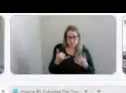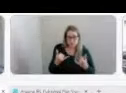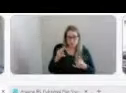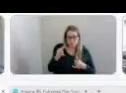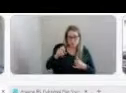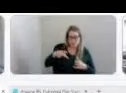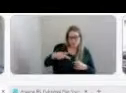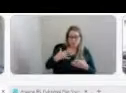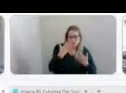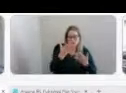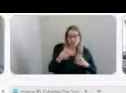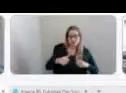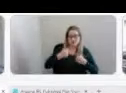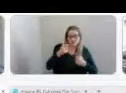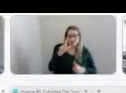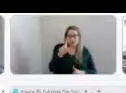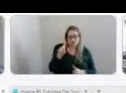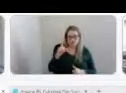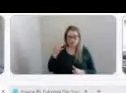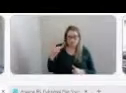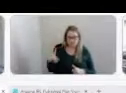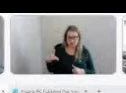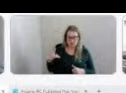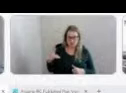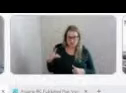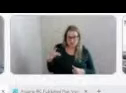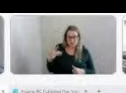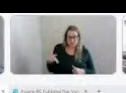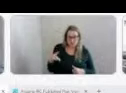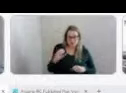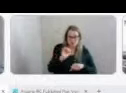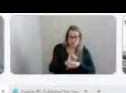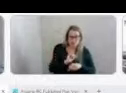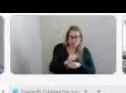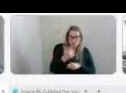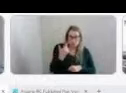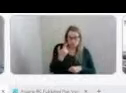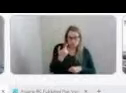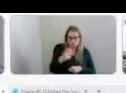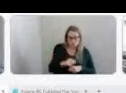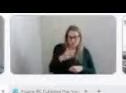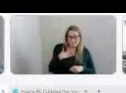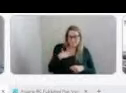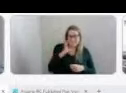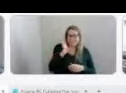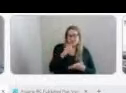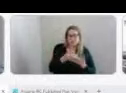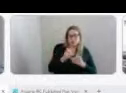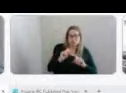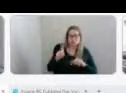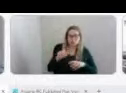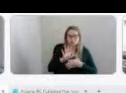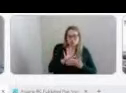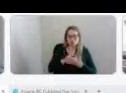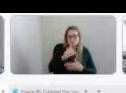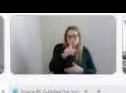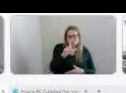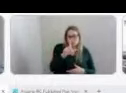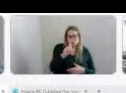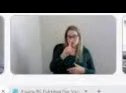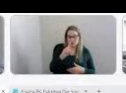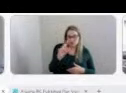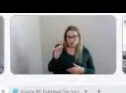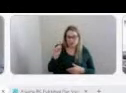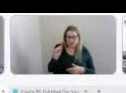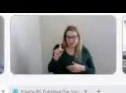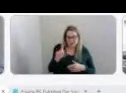i live in ld18 i work in ld21 and my daughter attends school in ld 20. so that just shows you how cut